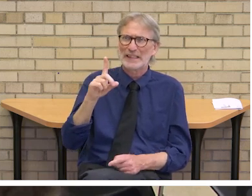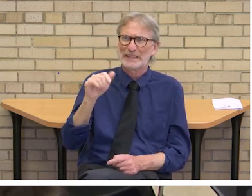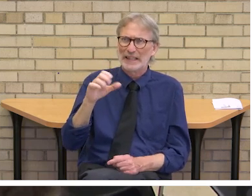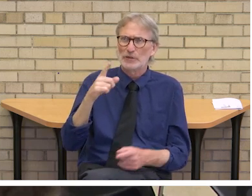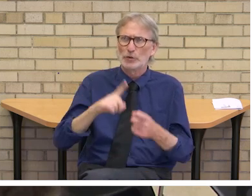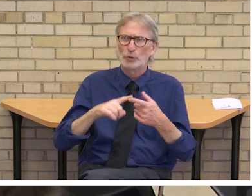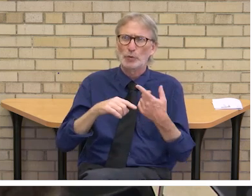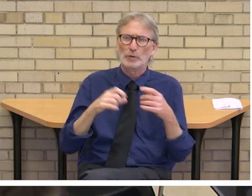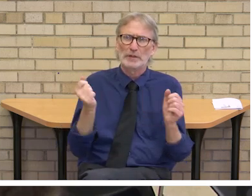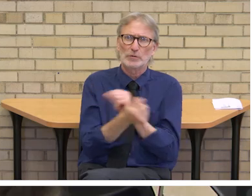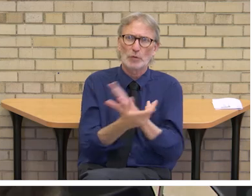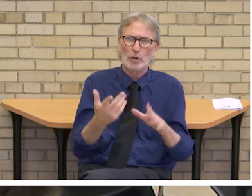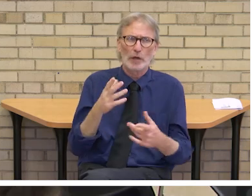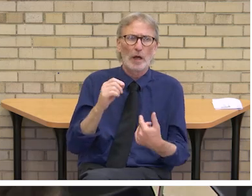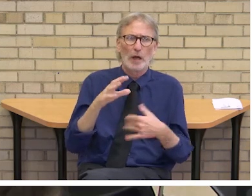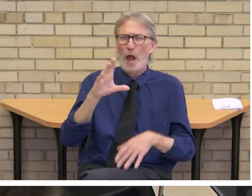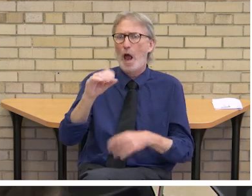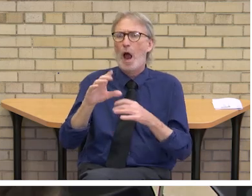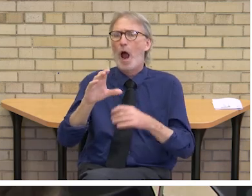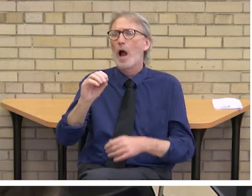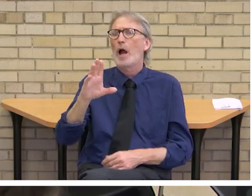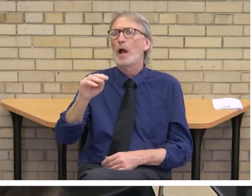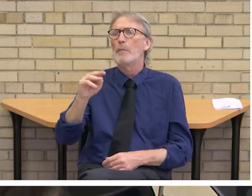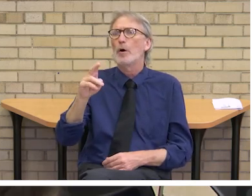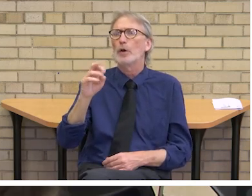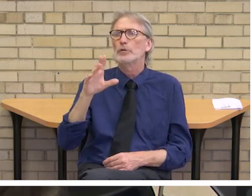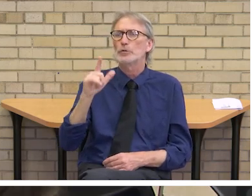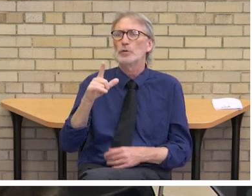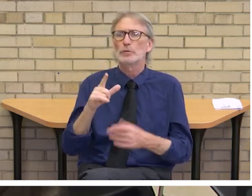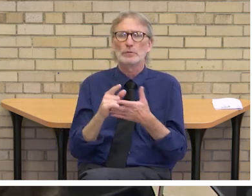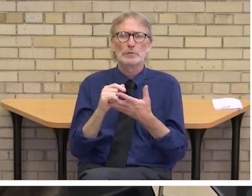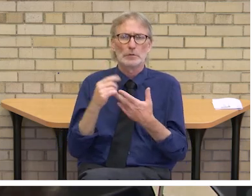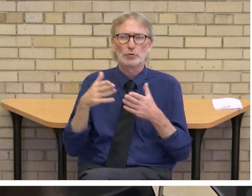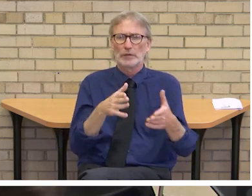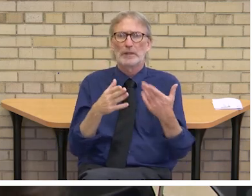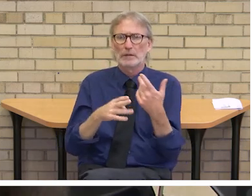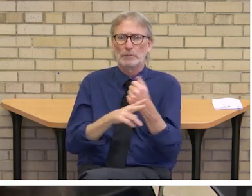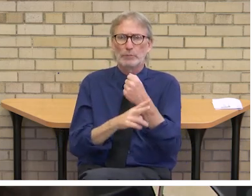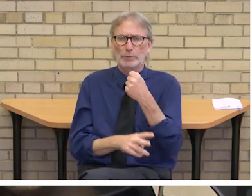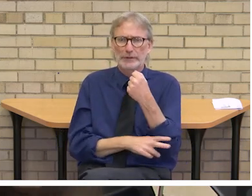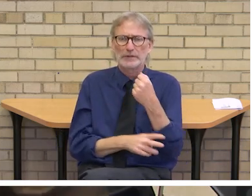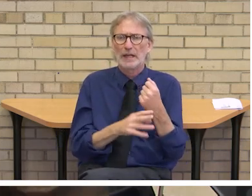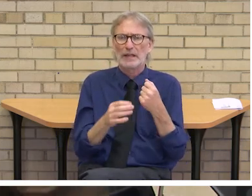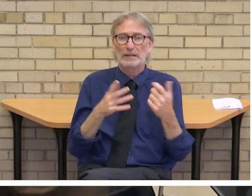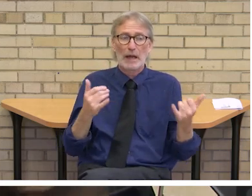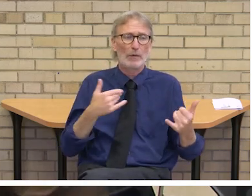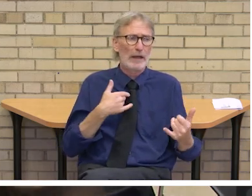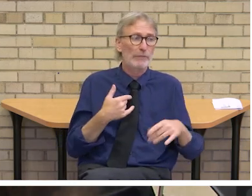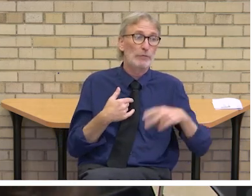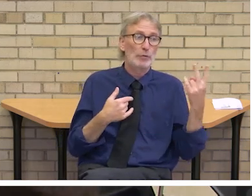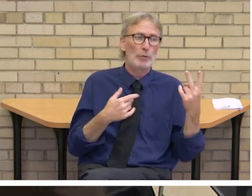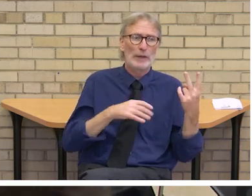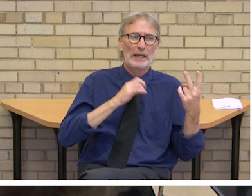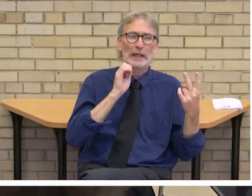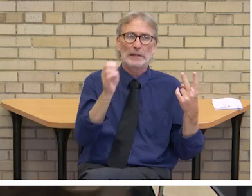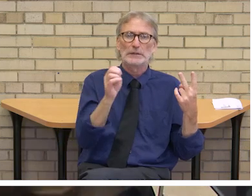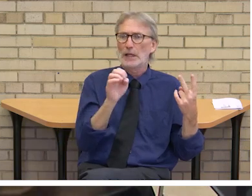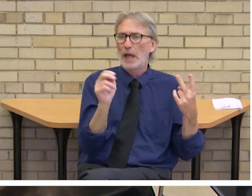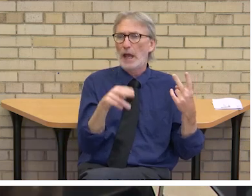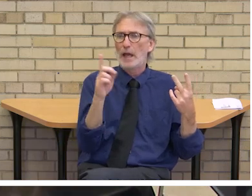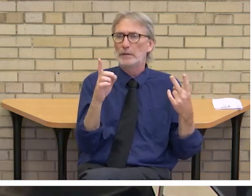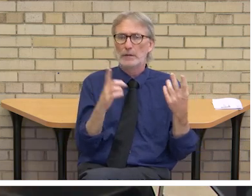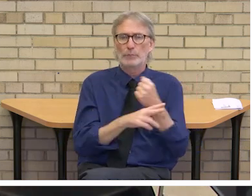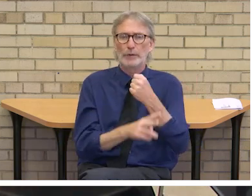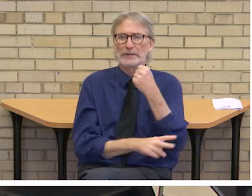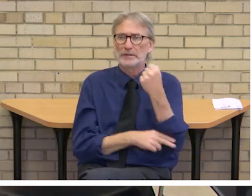and slide a new one in place. So now we have 2 different East End bridges out at the same time.